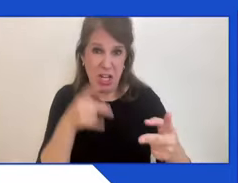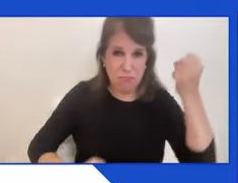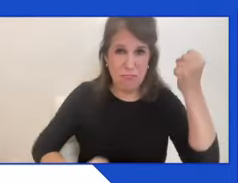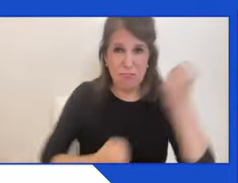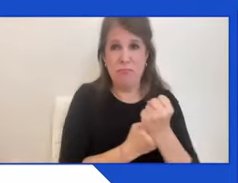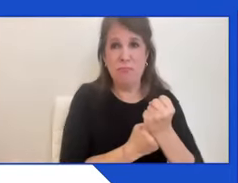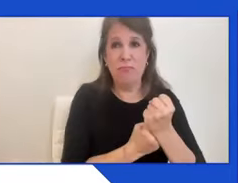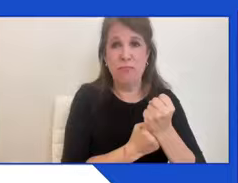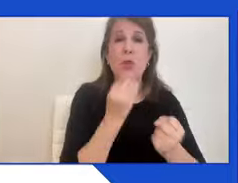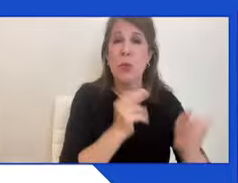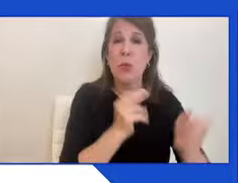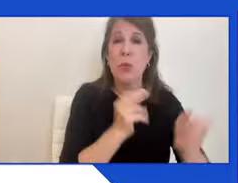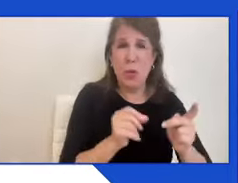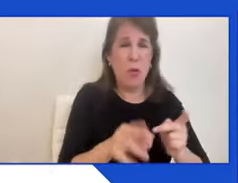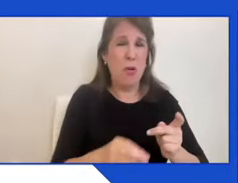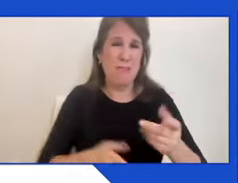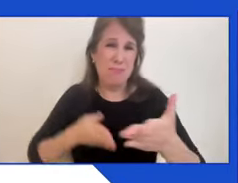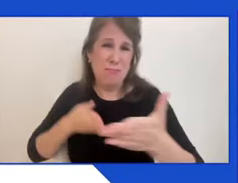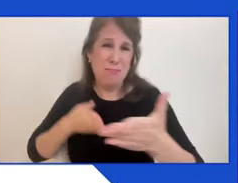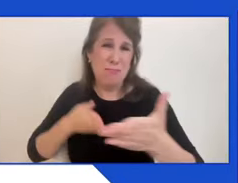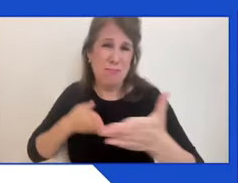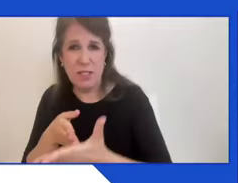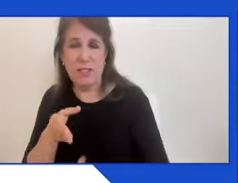people or you're not.